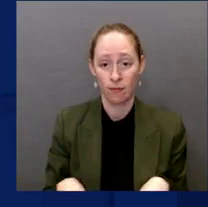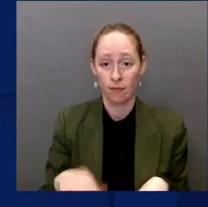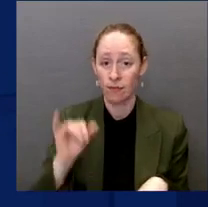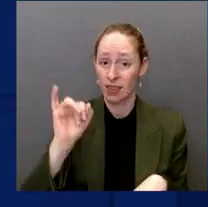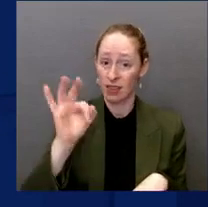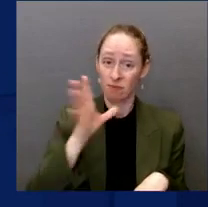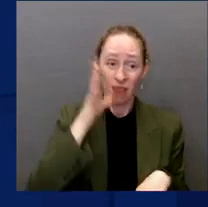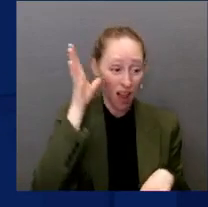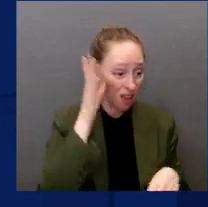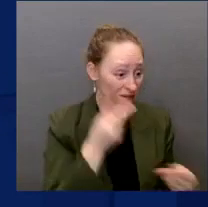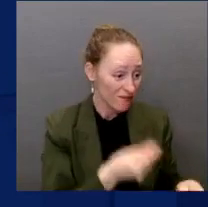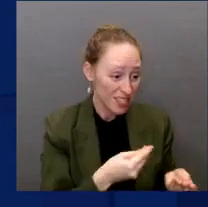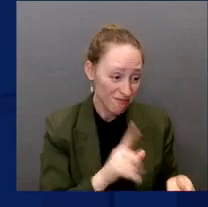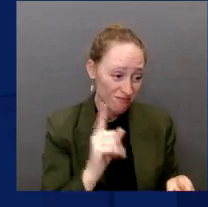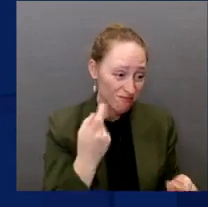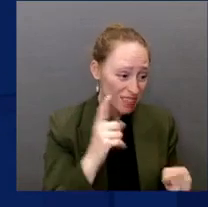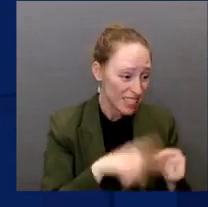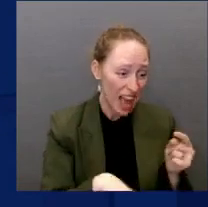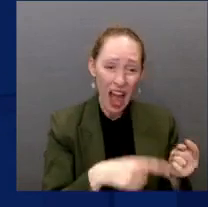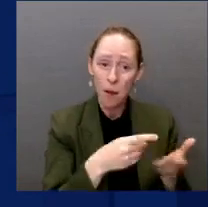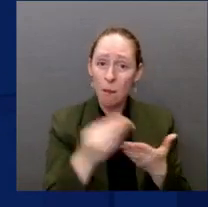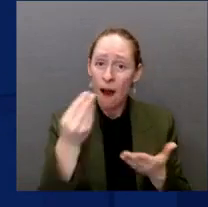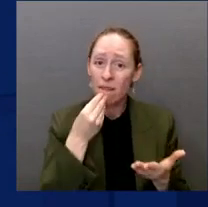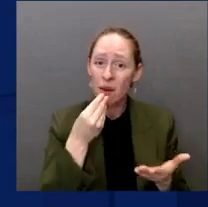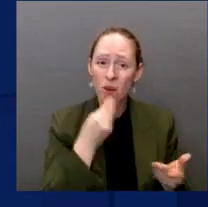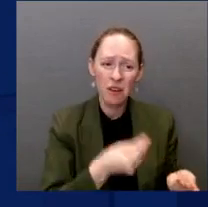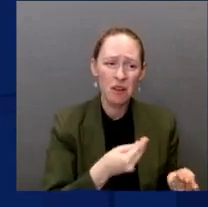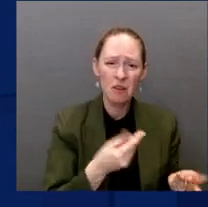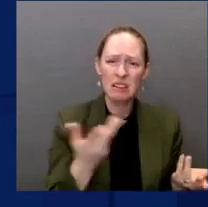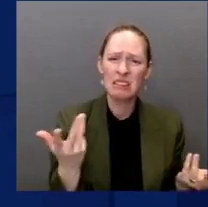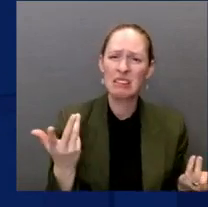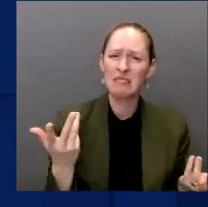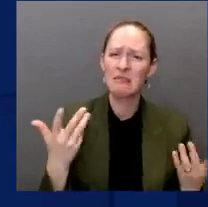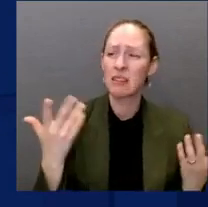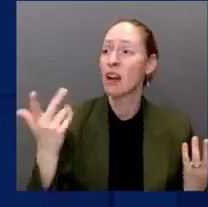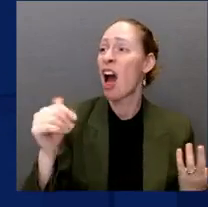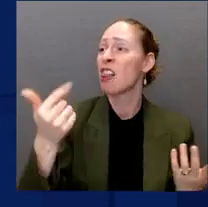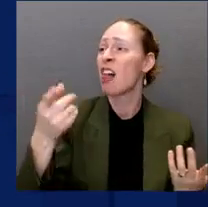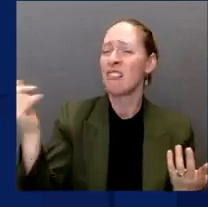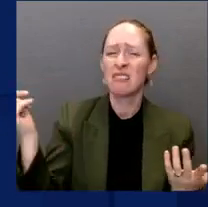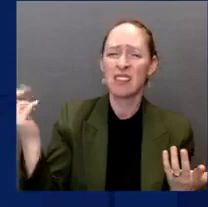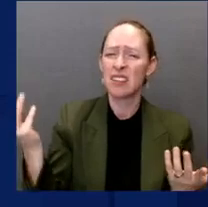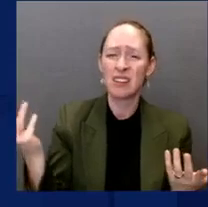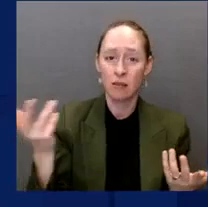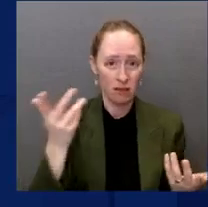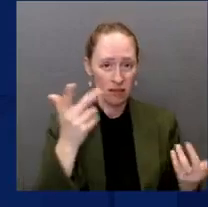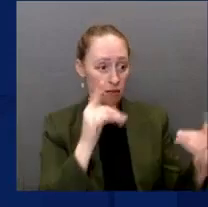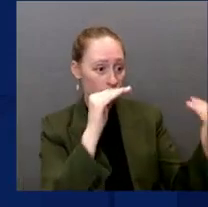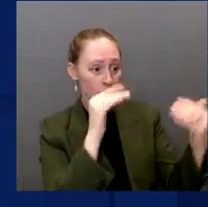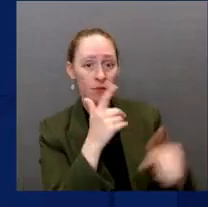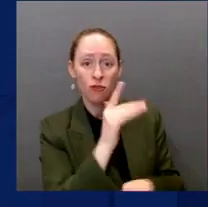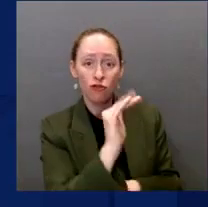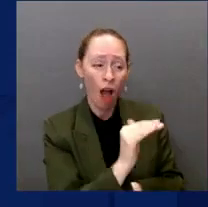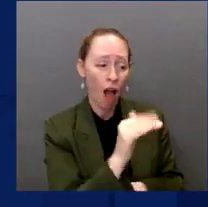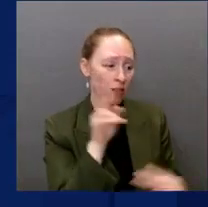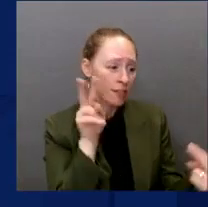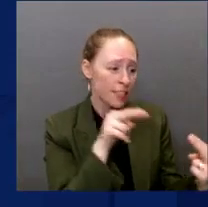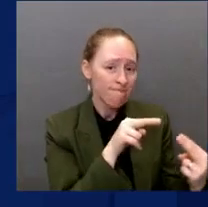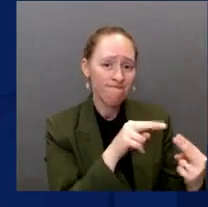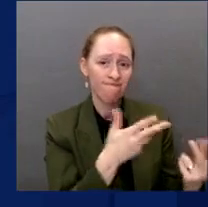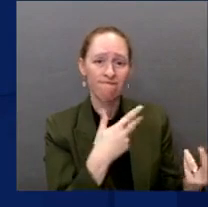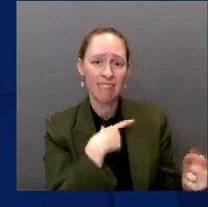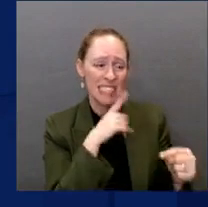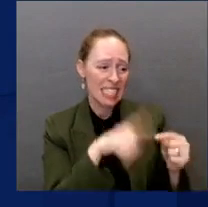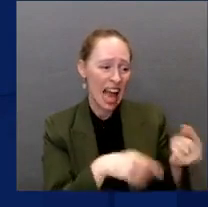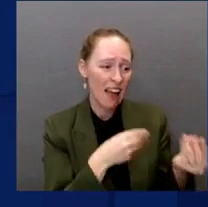that parent. If you look at your child and you can't feed your child, what the hell else matters? I